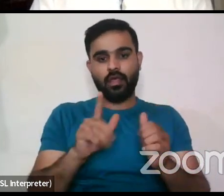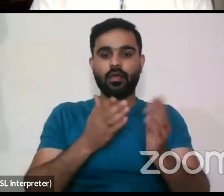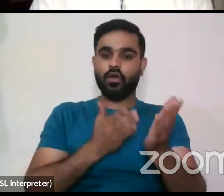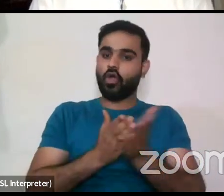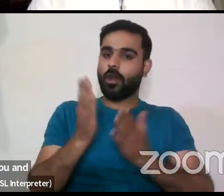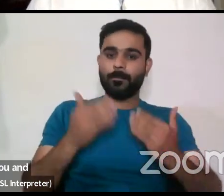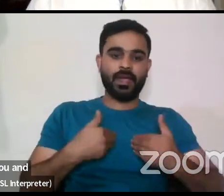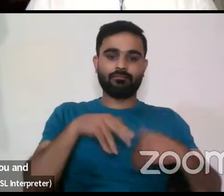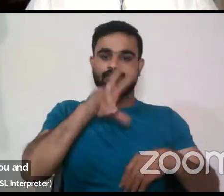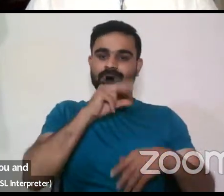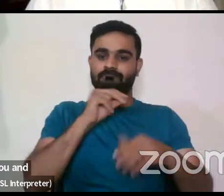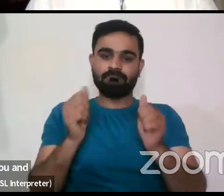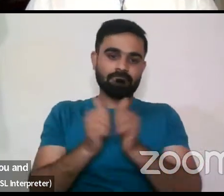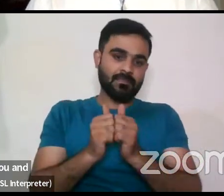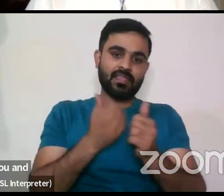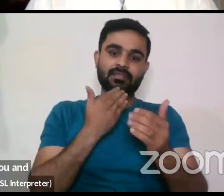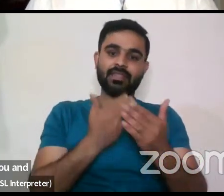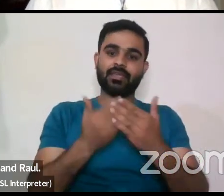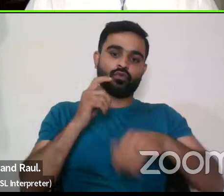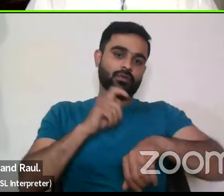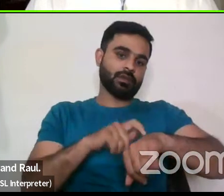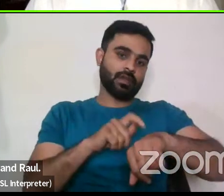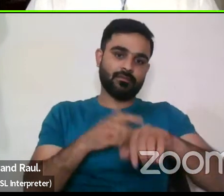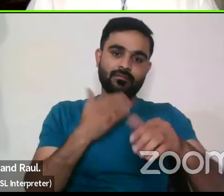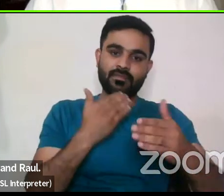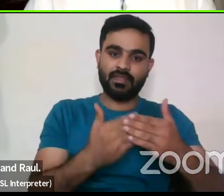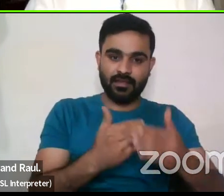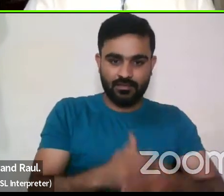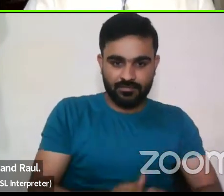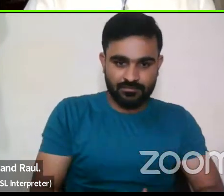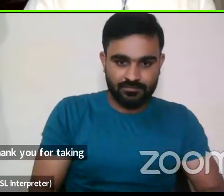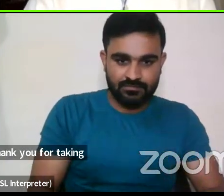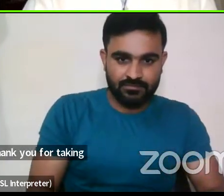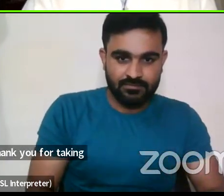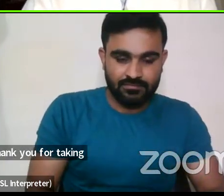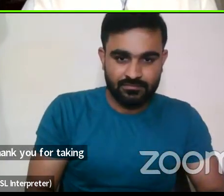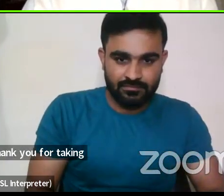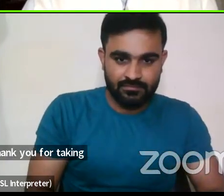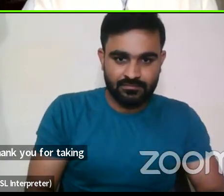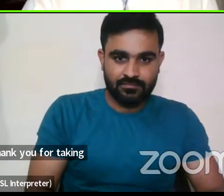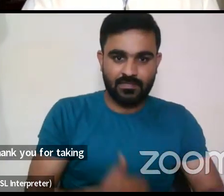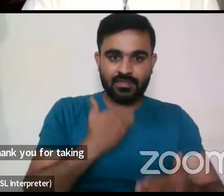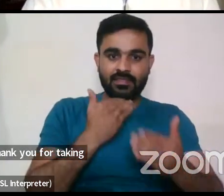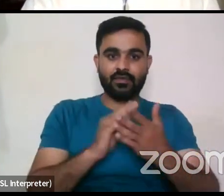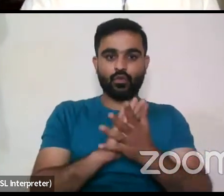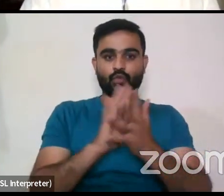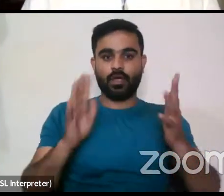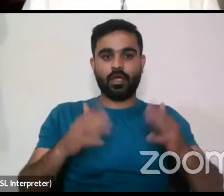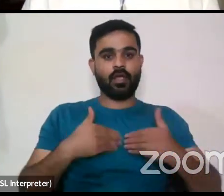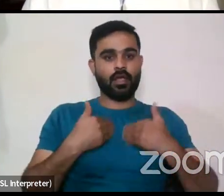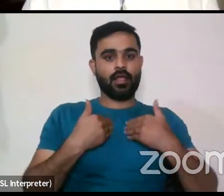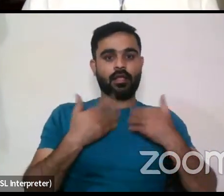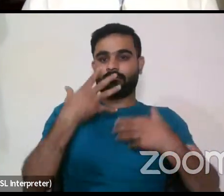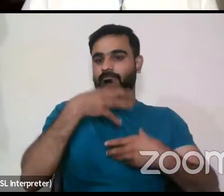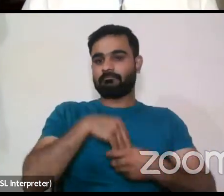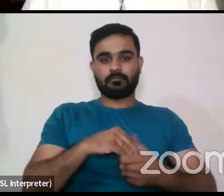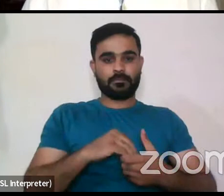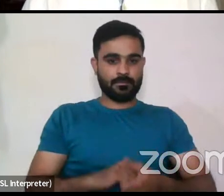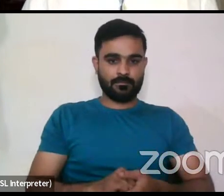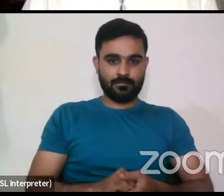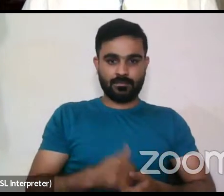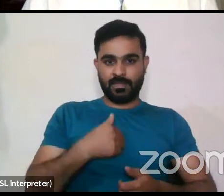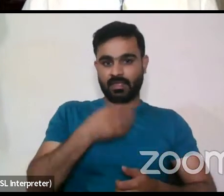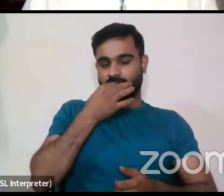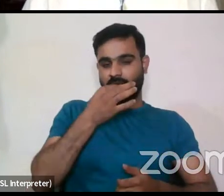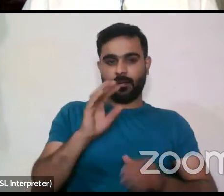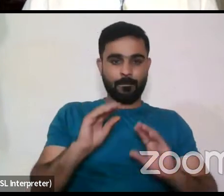a pleasure to speak to you, and thank you for taking the time out to join us. Thank you. Thank you very much. I mean, the pleasure is all mine. I couldn't have asked